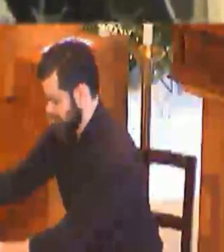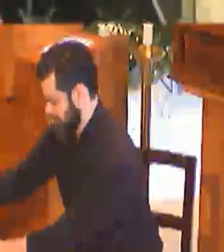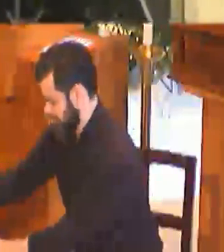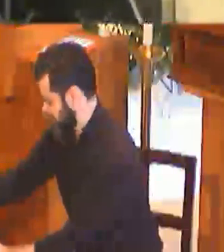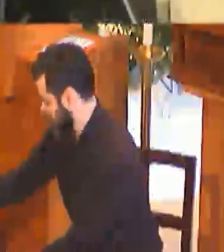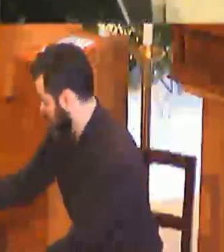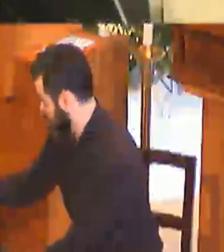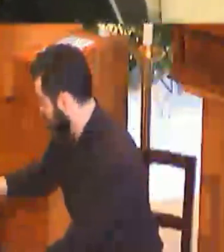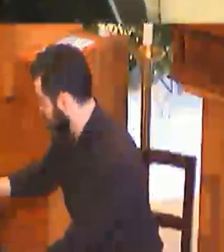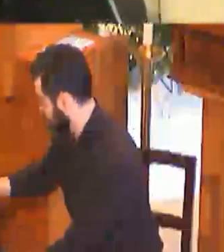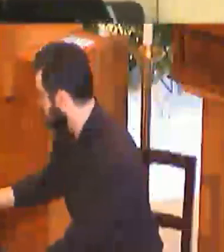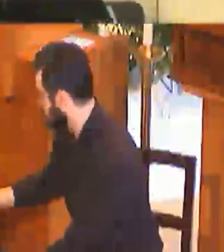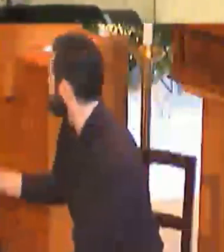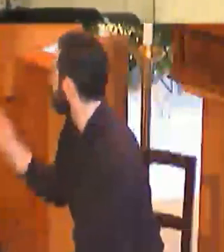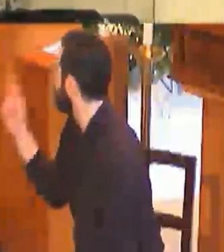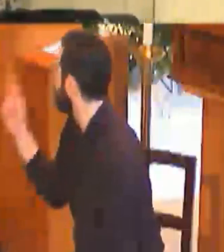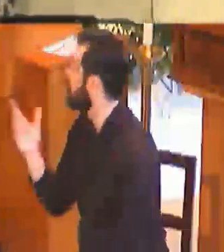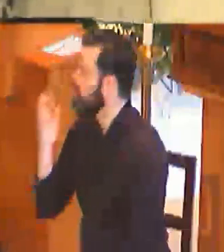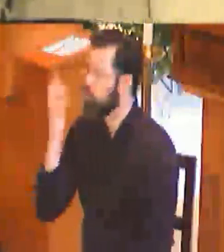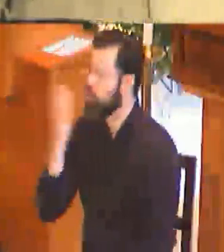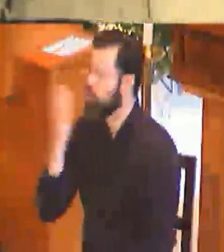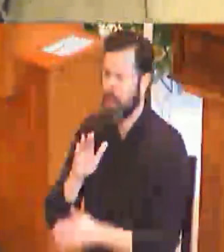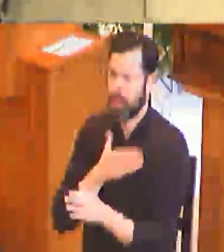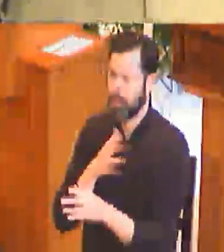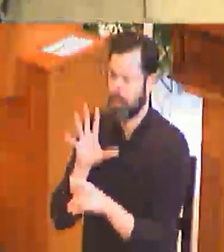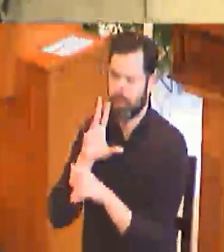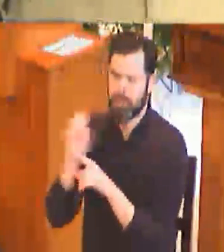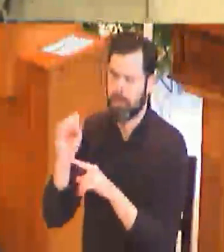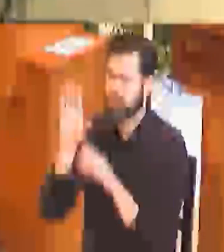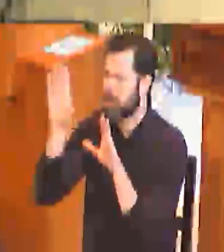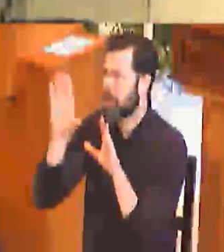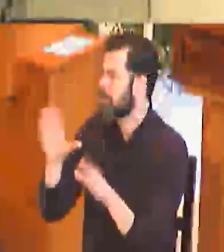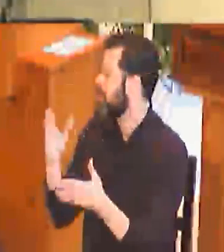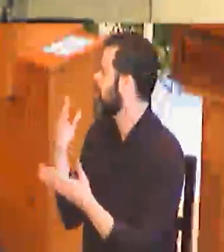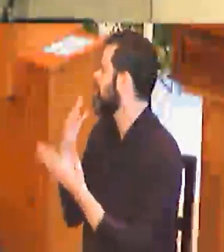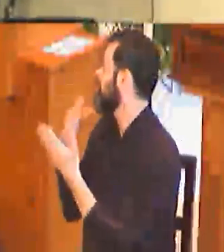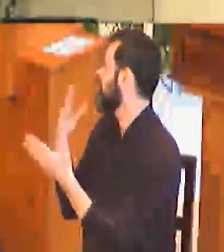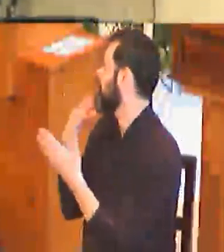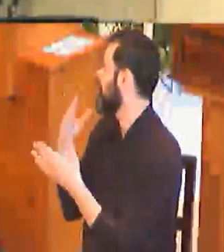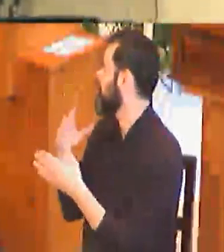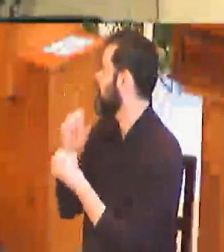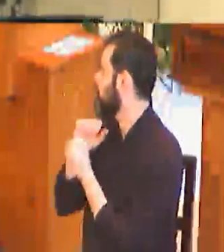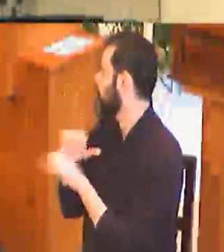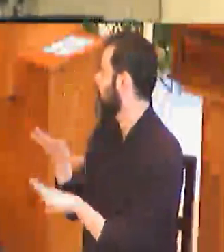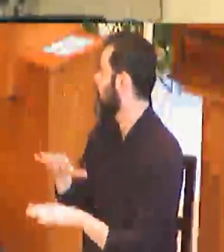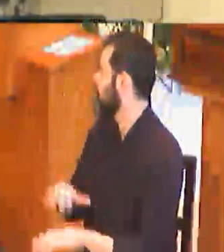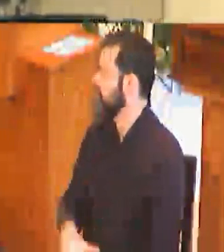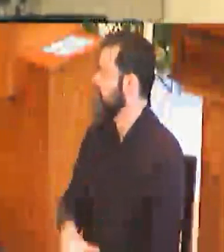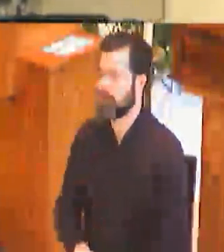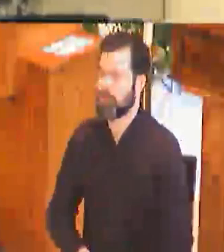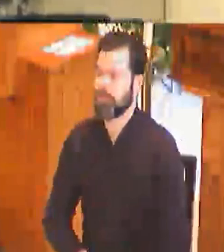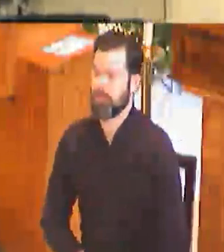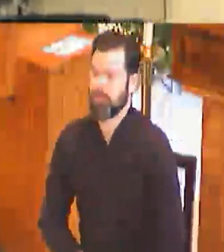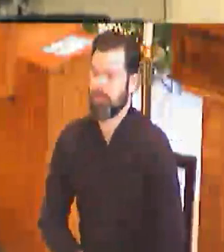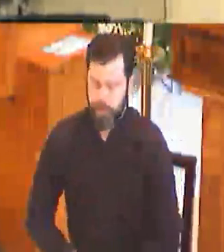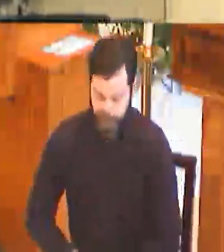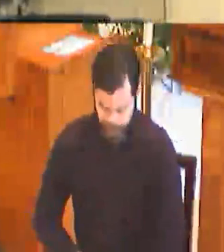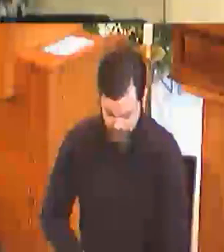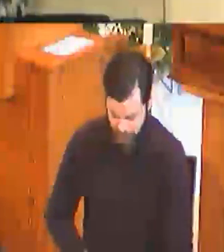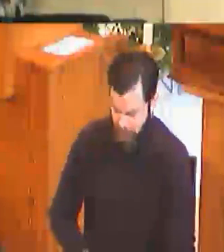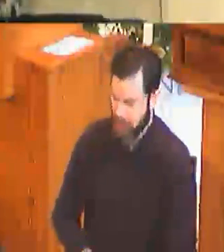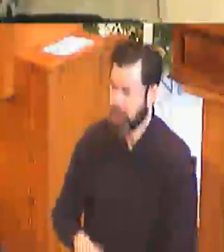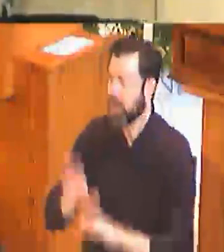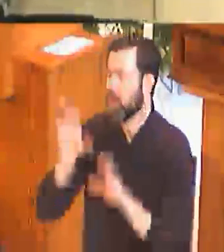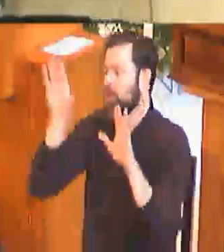We are so blessed in this community. The music is just amazing. Thank you. Thank you, thank you.